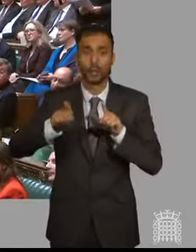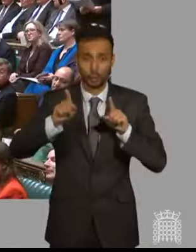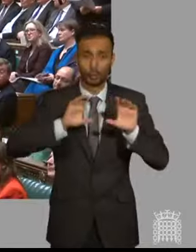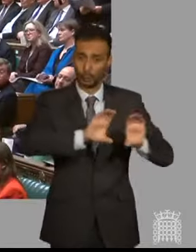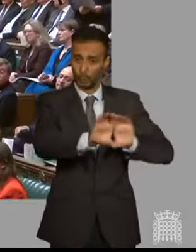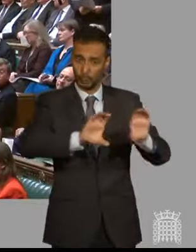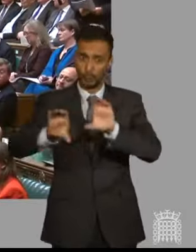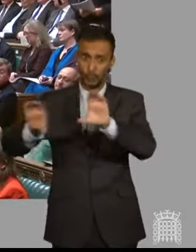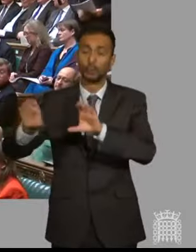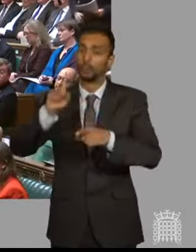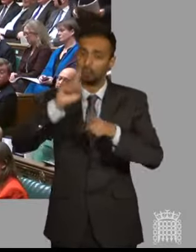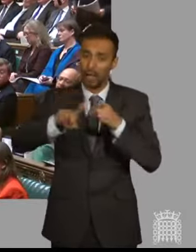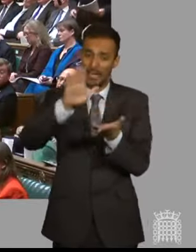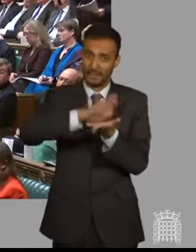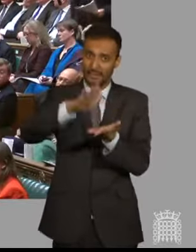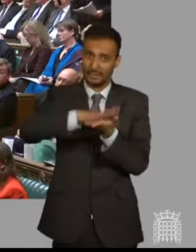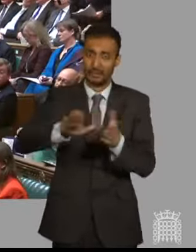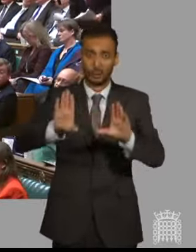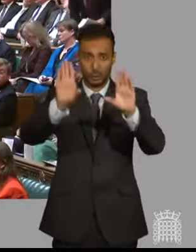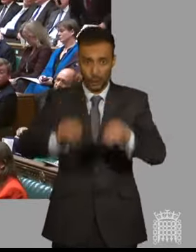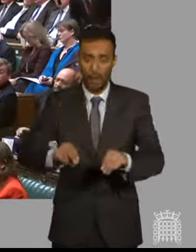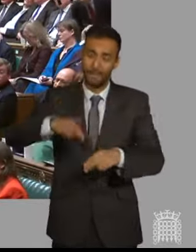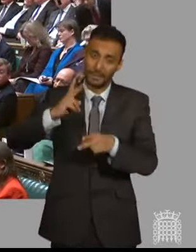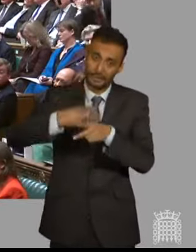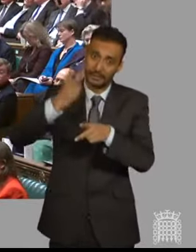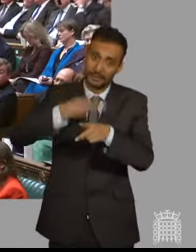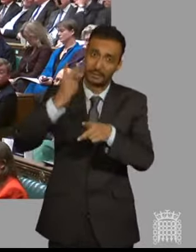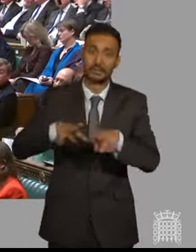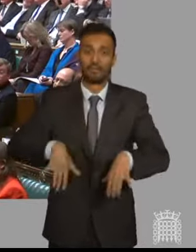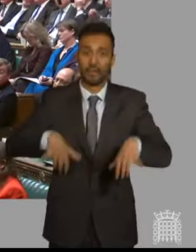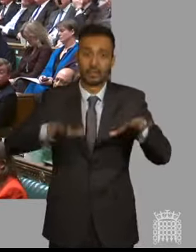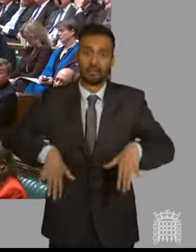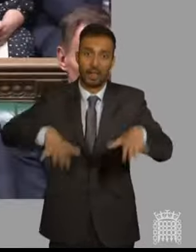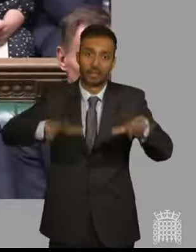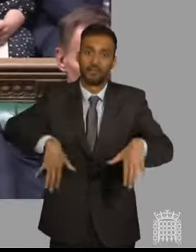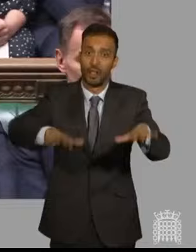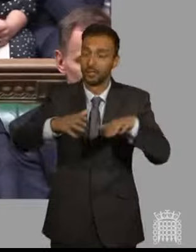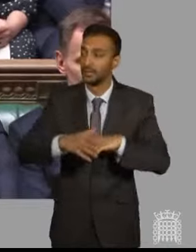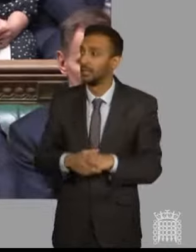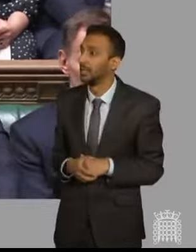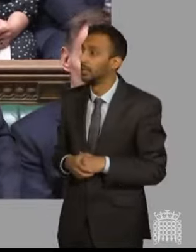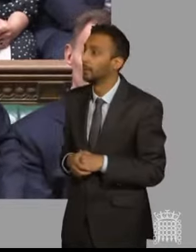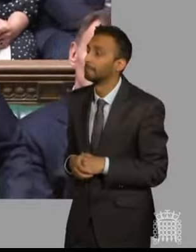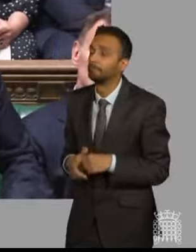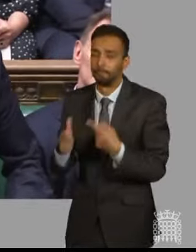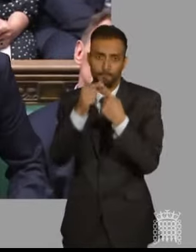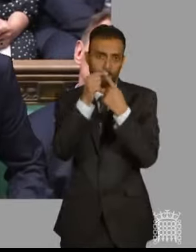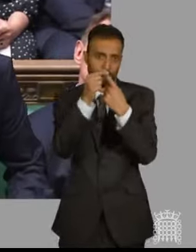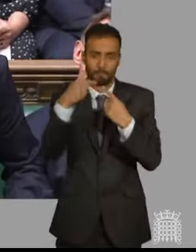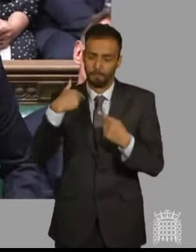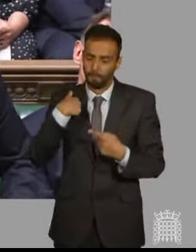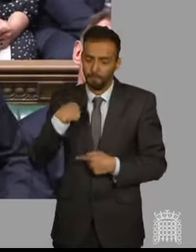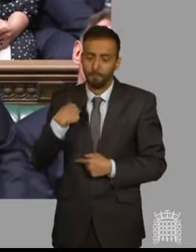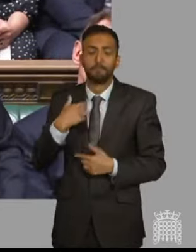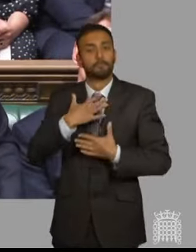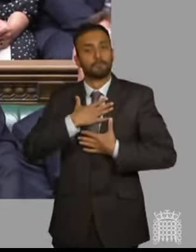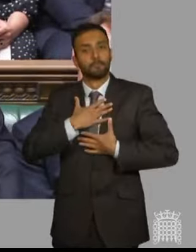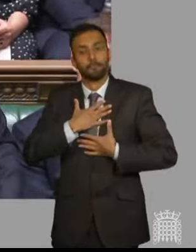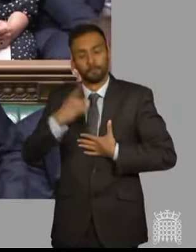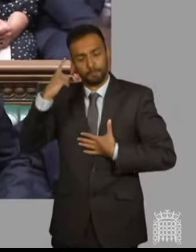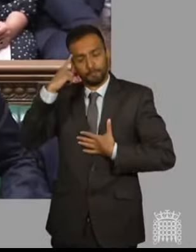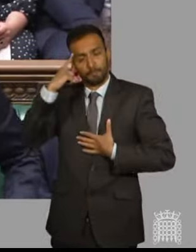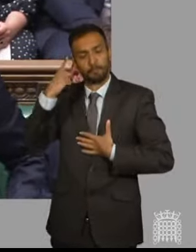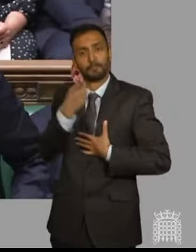Can I start by saying that my thoughts are with all those affected by the devastating impact of Storm Henk and the flooding we've seen over the past week or